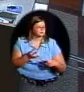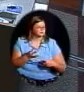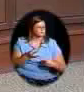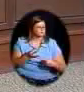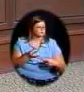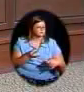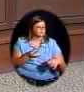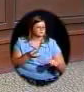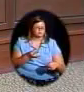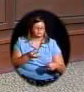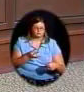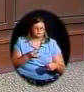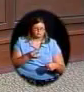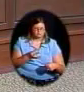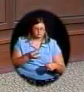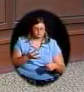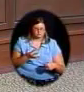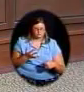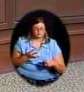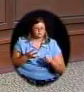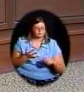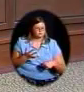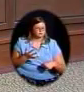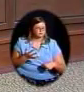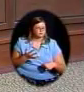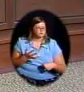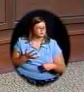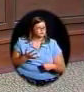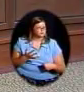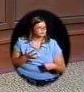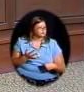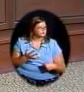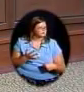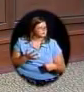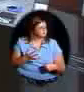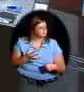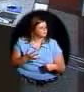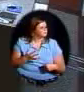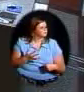Dr. Daniels? Yes. Mr. Parker? Yes.